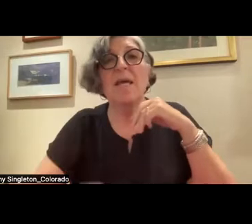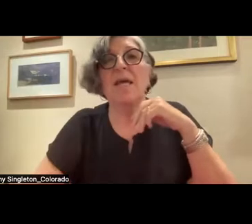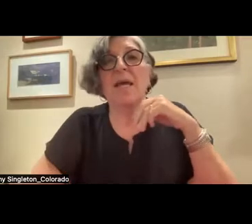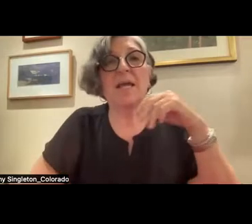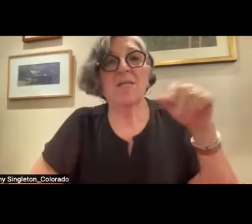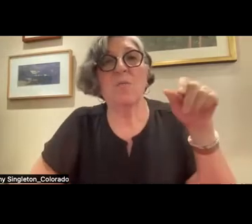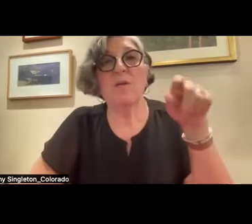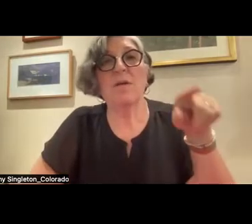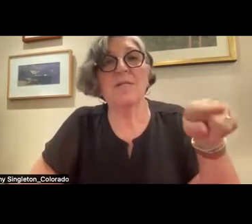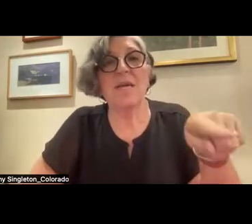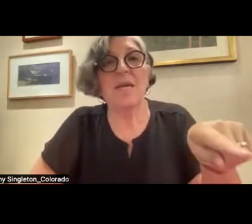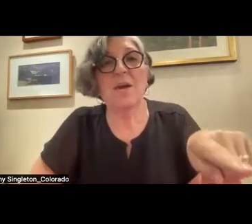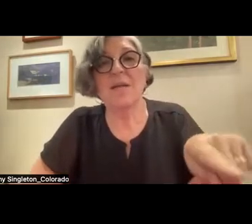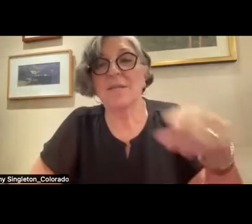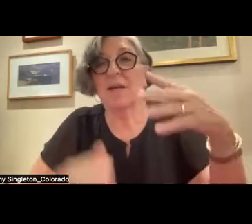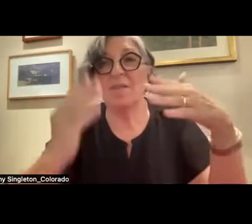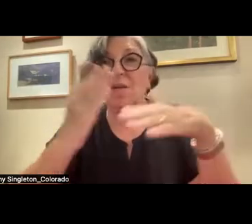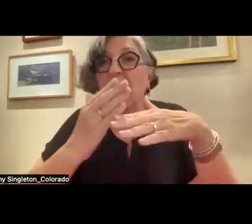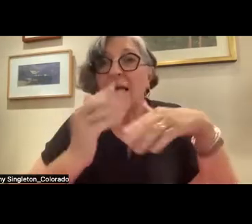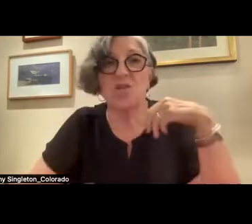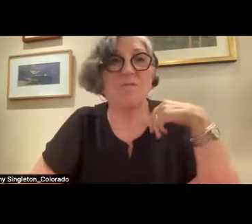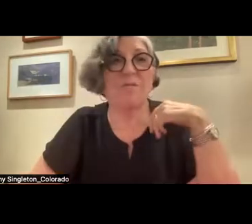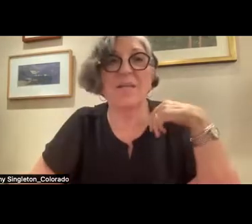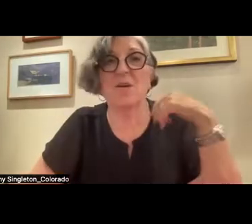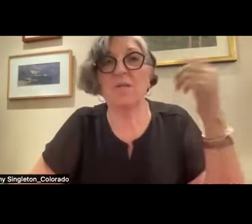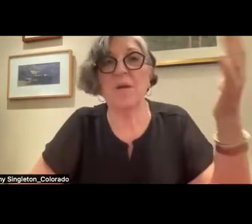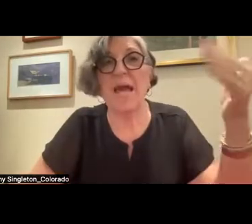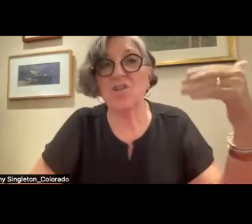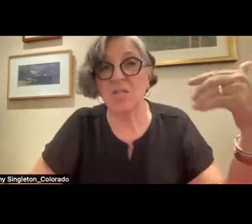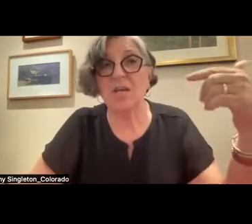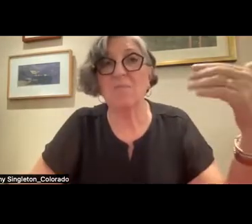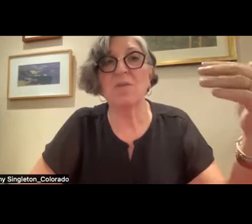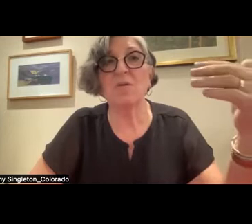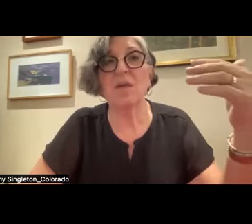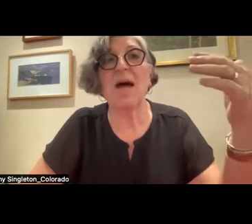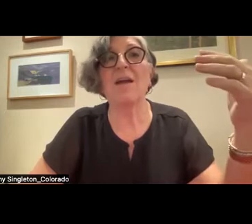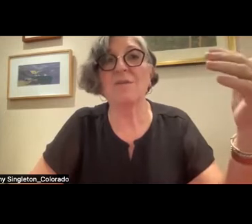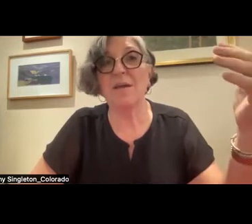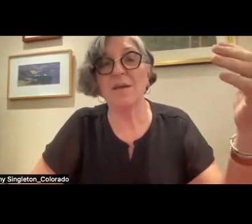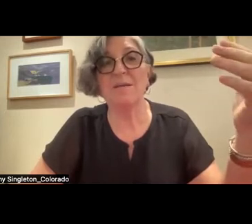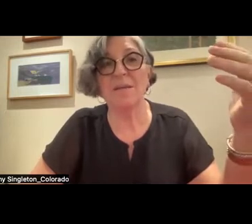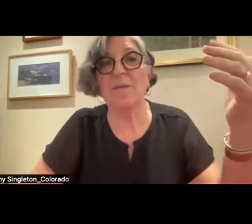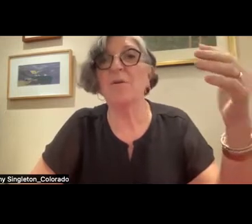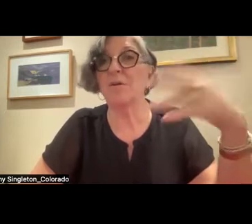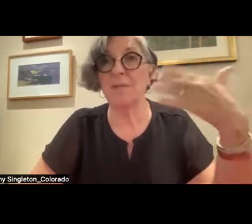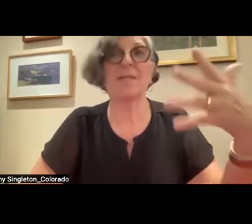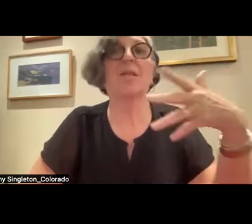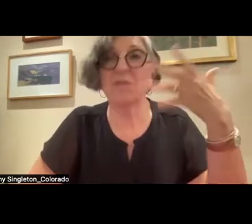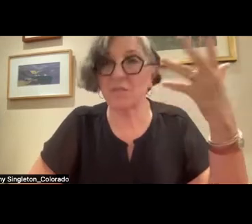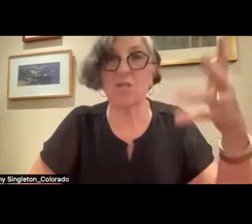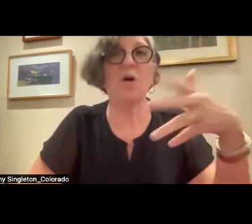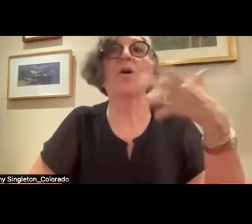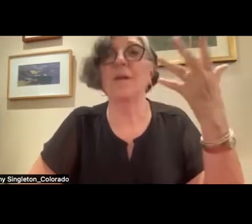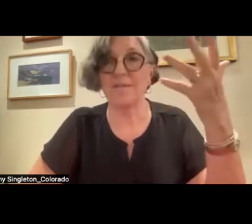parents. And so what you can see here is a kind of interaction effect on reaction time. So the higher the number means